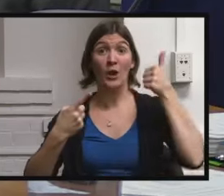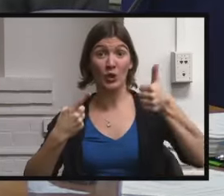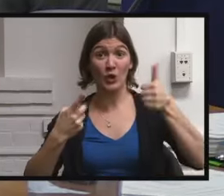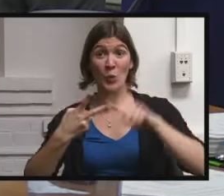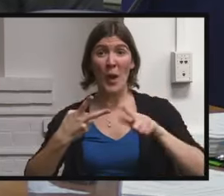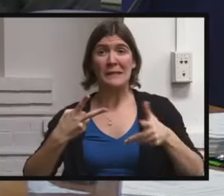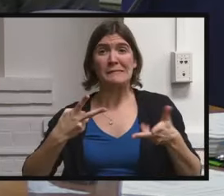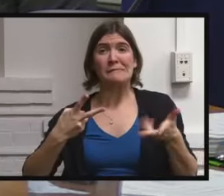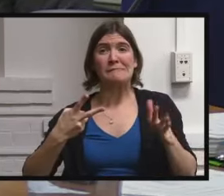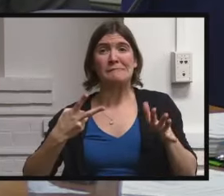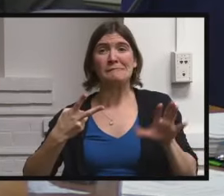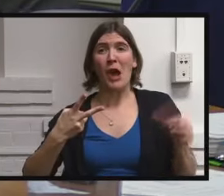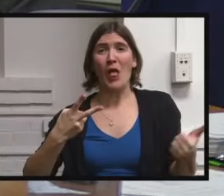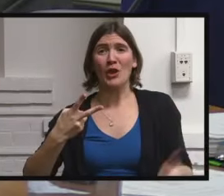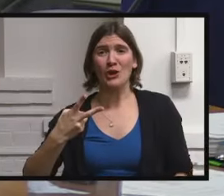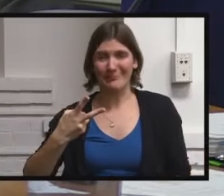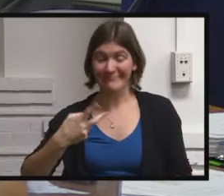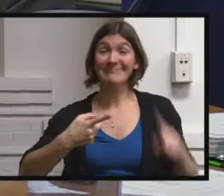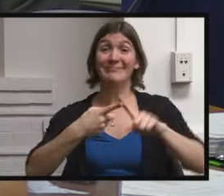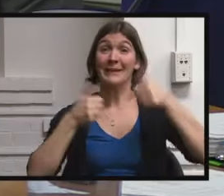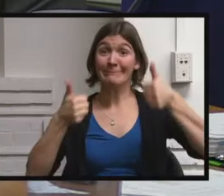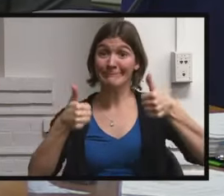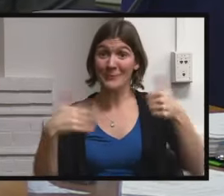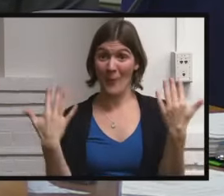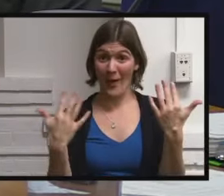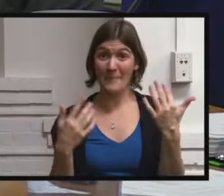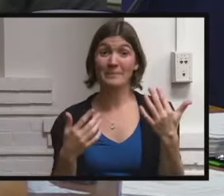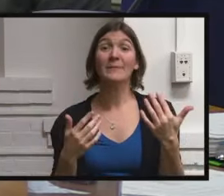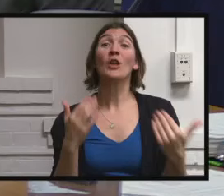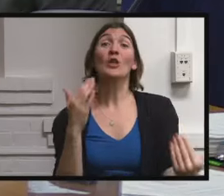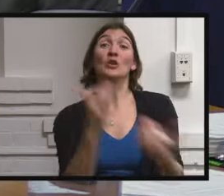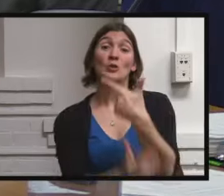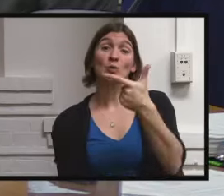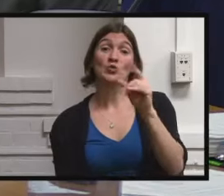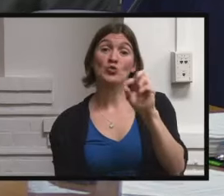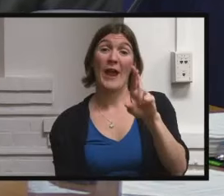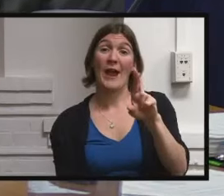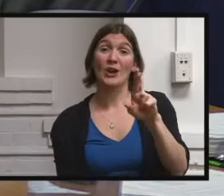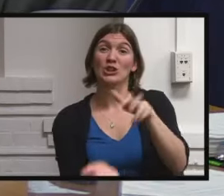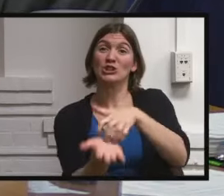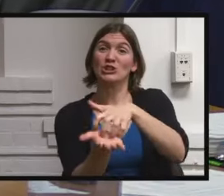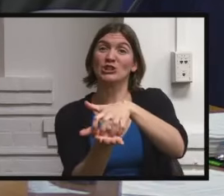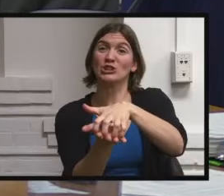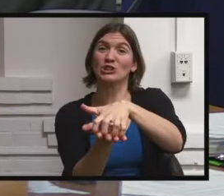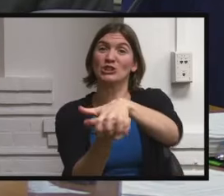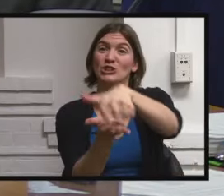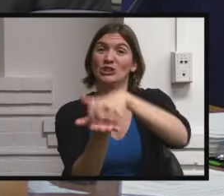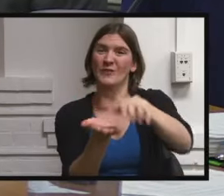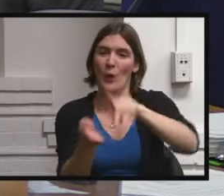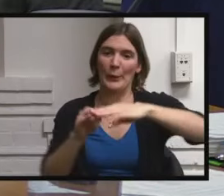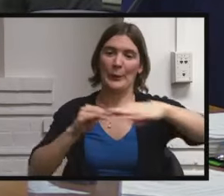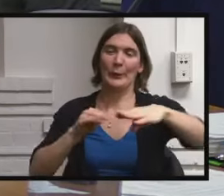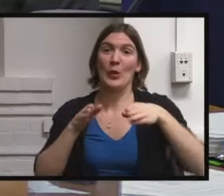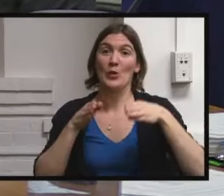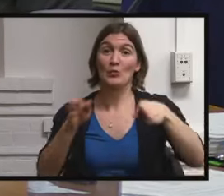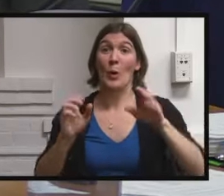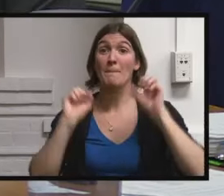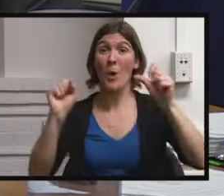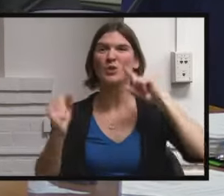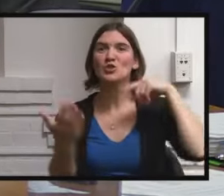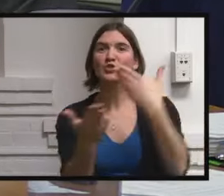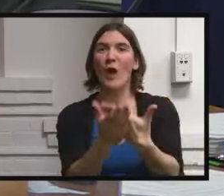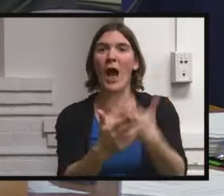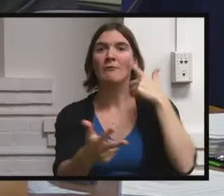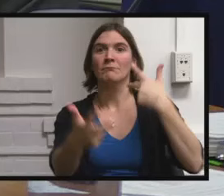and one bit of other news. So the good news is that the new grader has arrived just in time for winter. Actually was